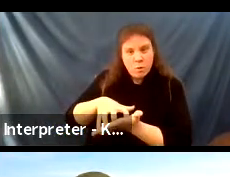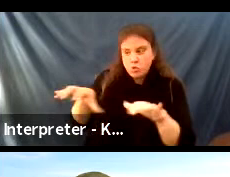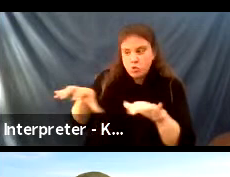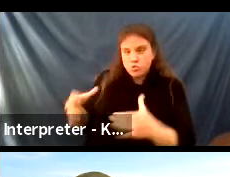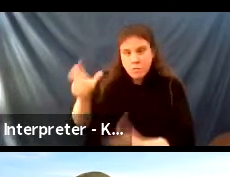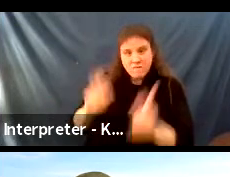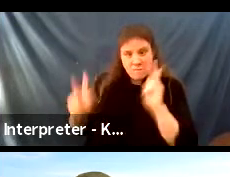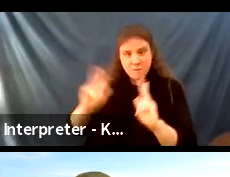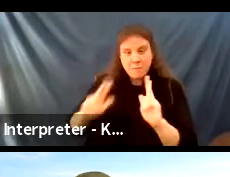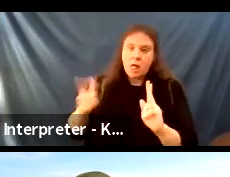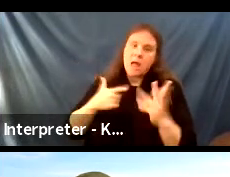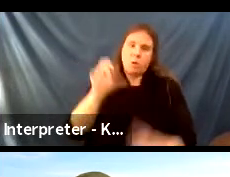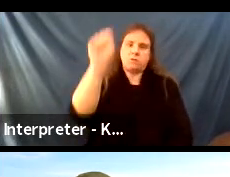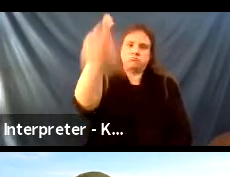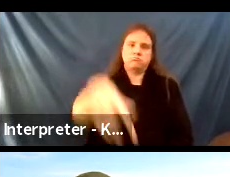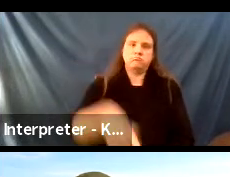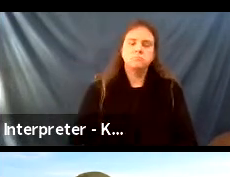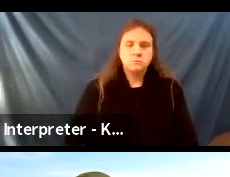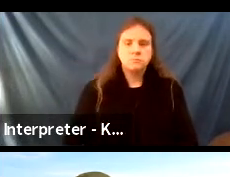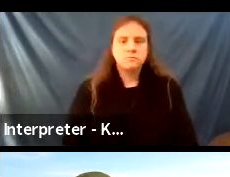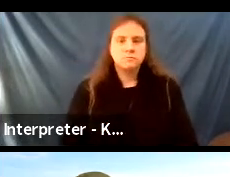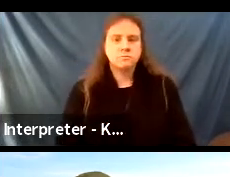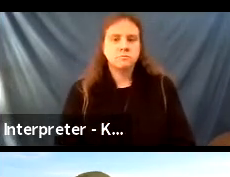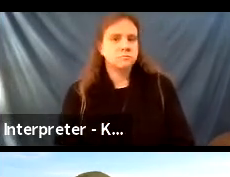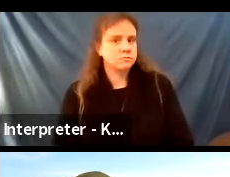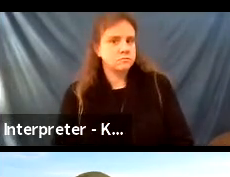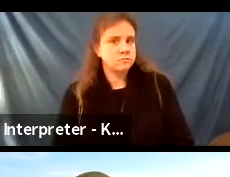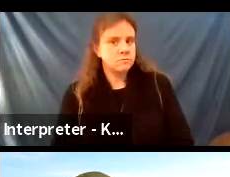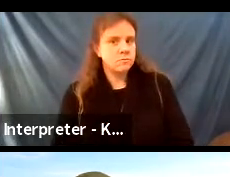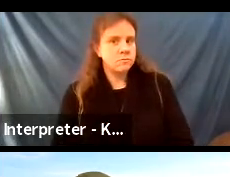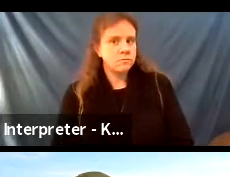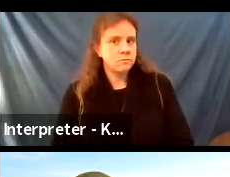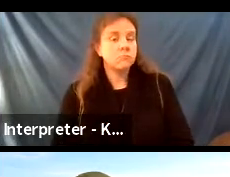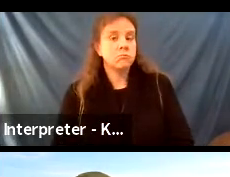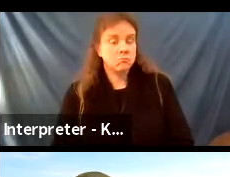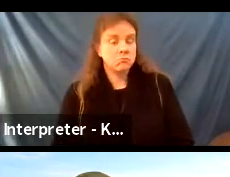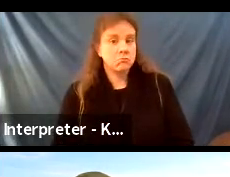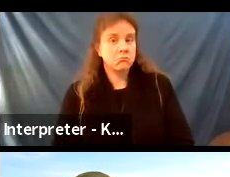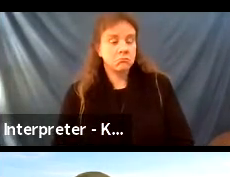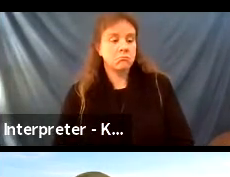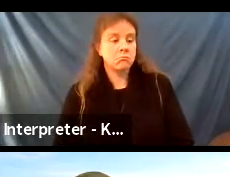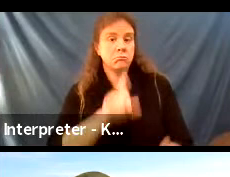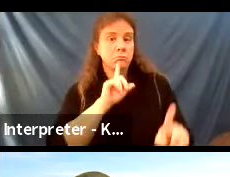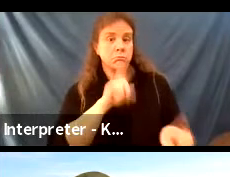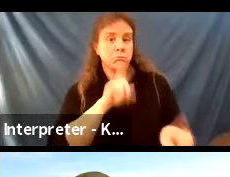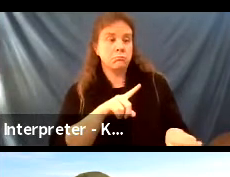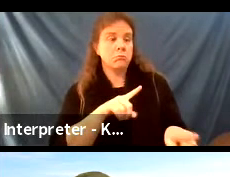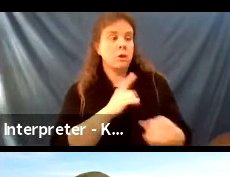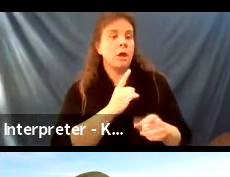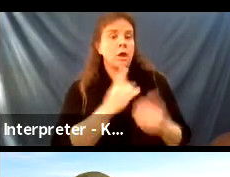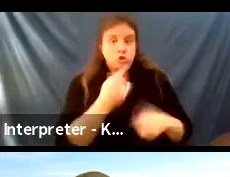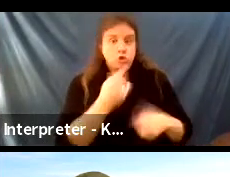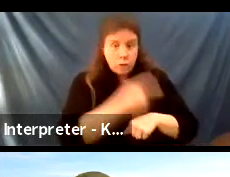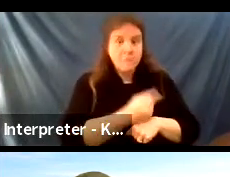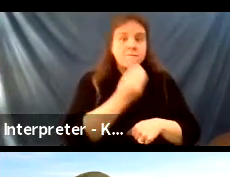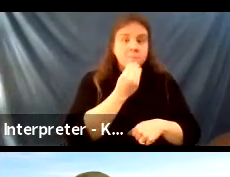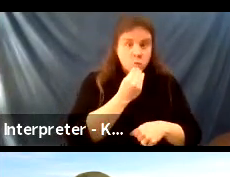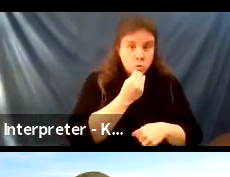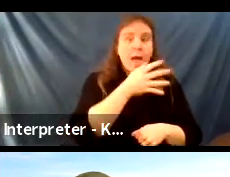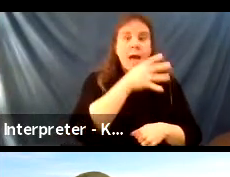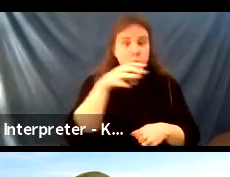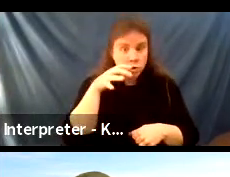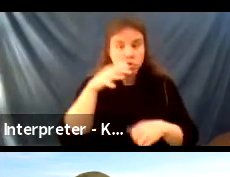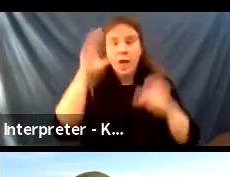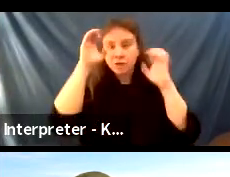wanted we're at the end of the night today. It would be food, agriculture, educational,